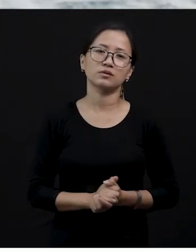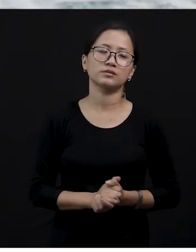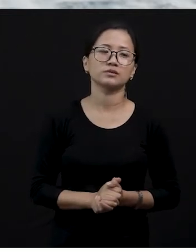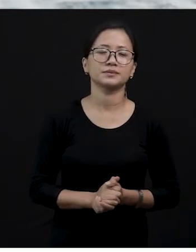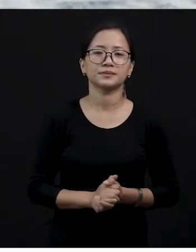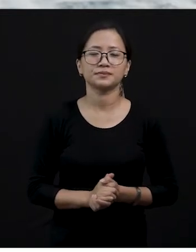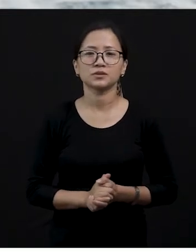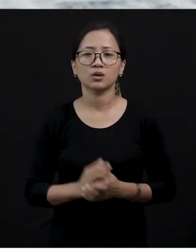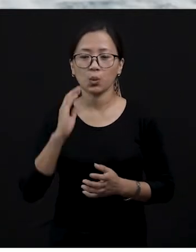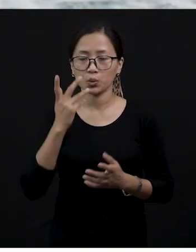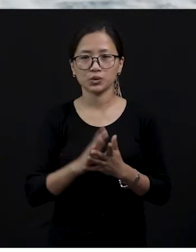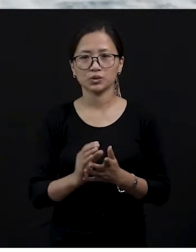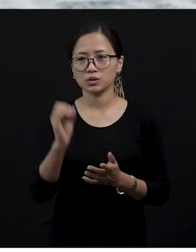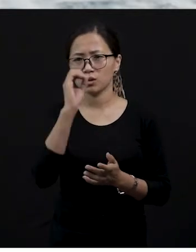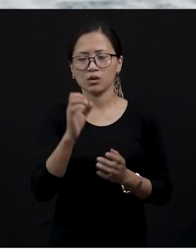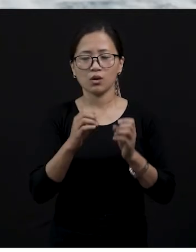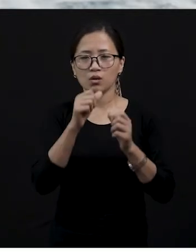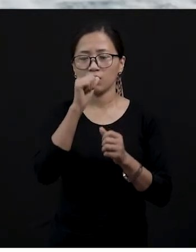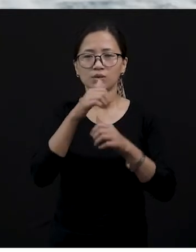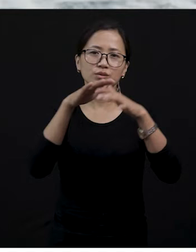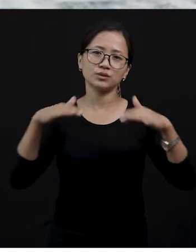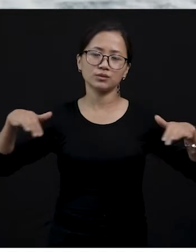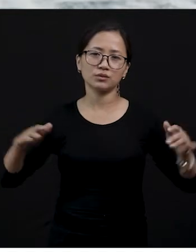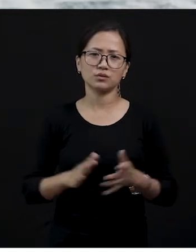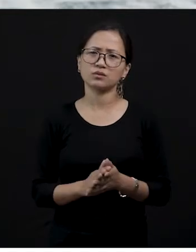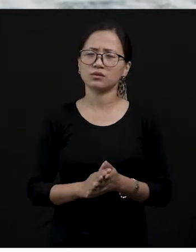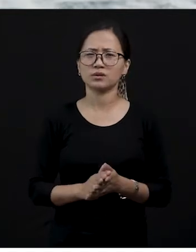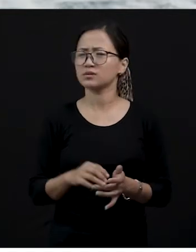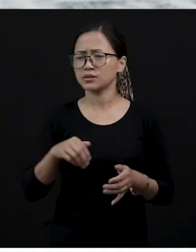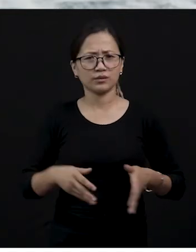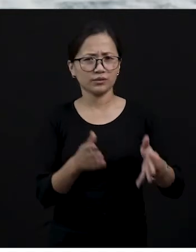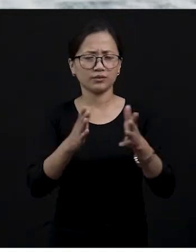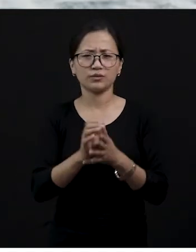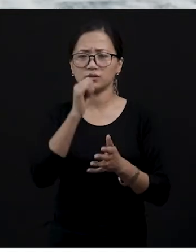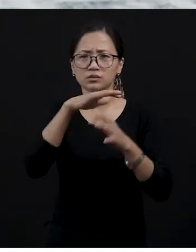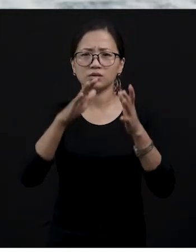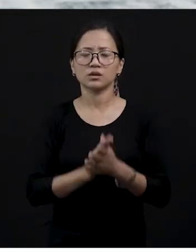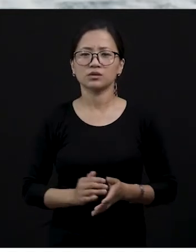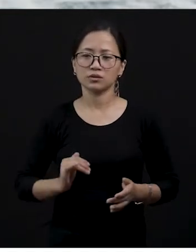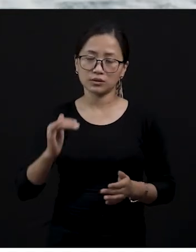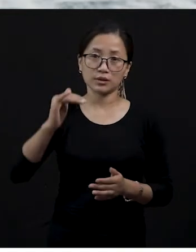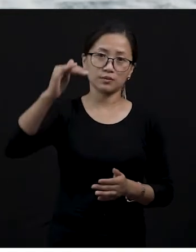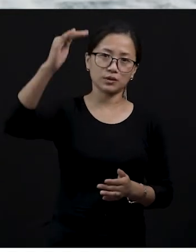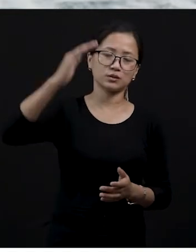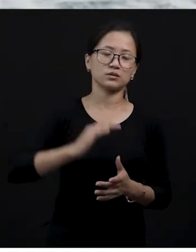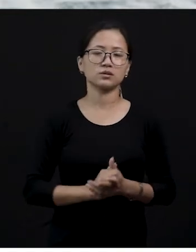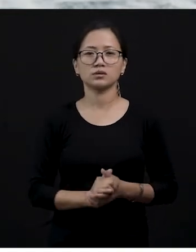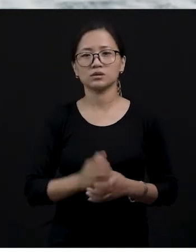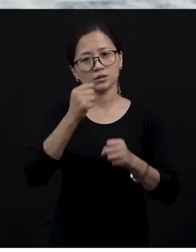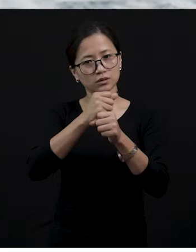Clouds are formed when ocean water or river water or water bodies, when they evaporate, it rises up